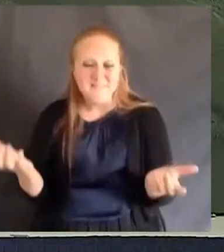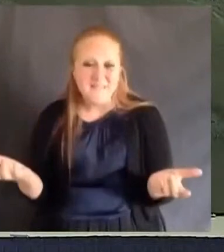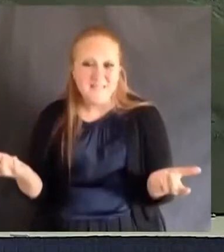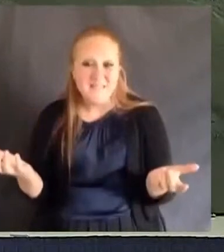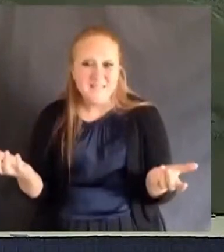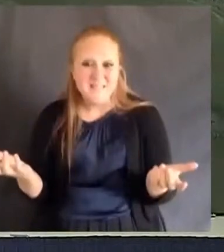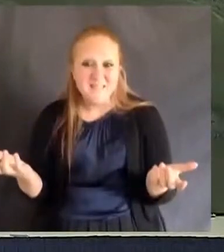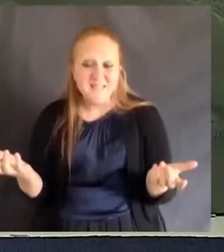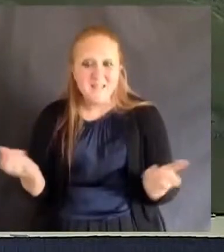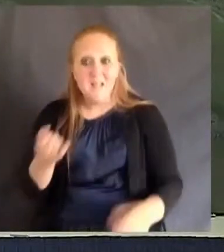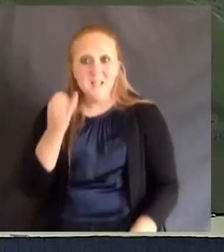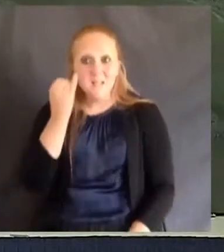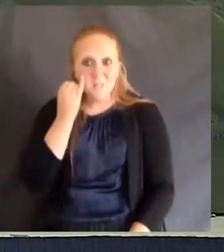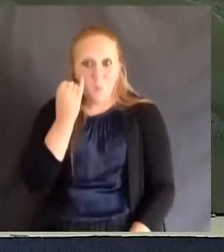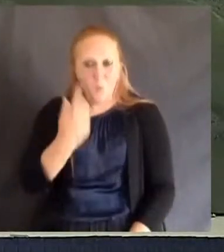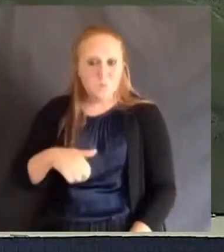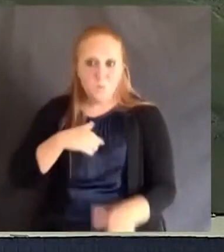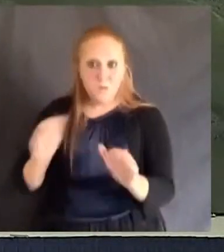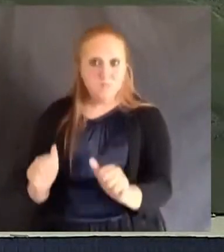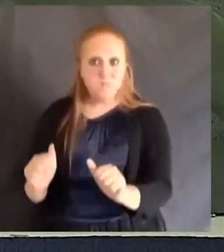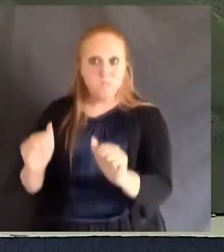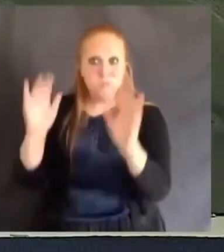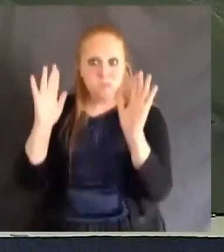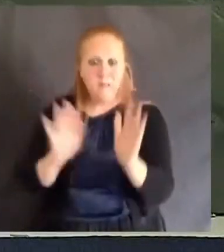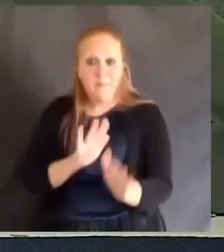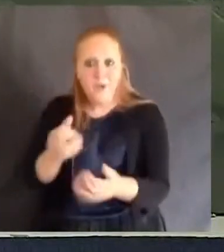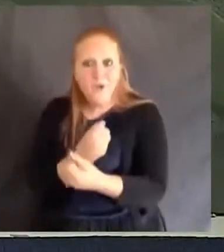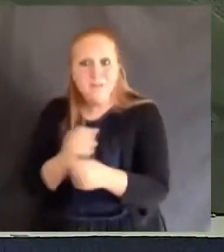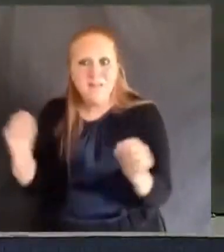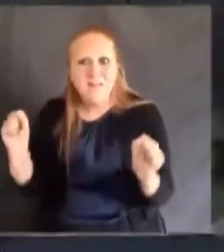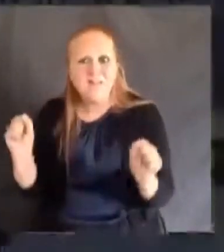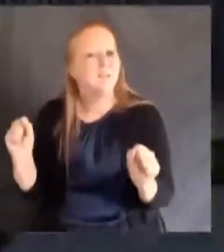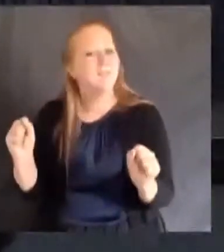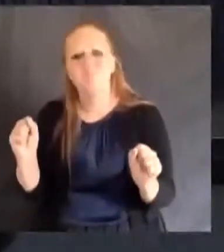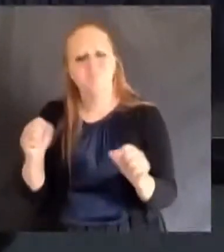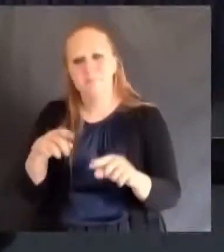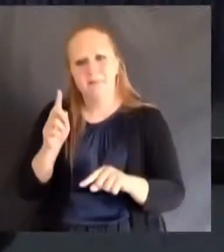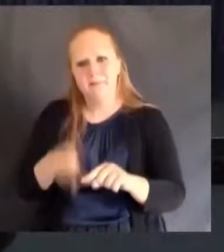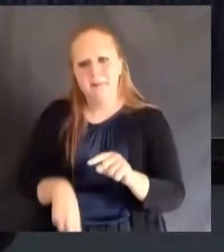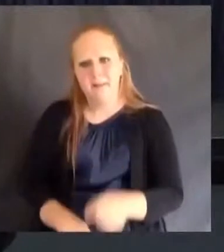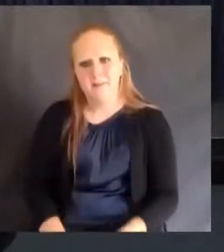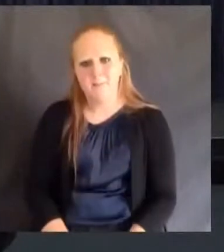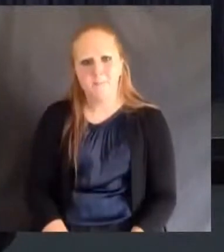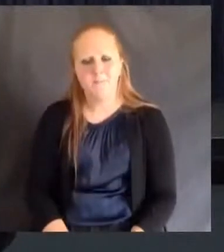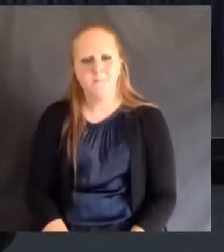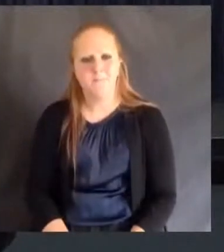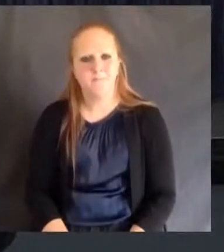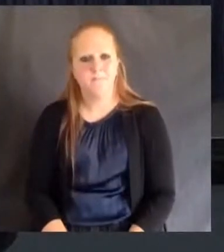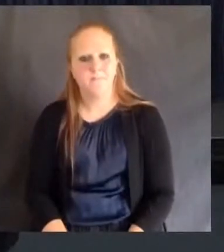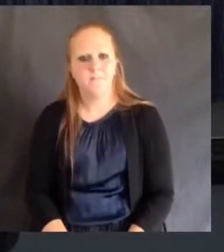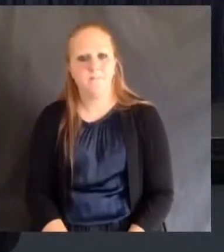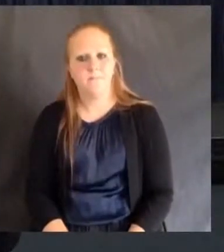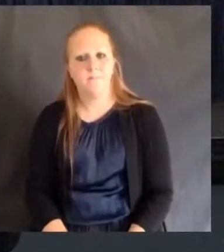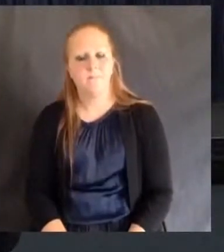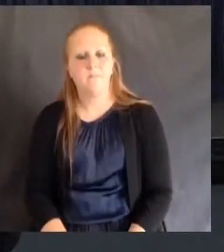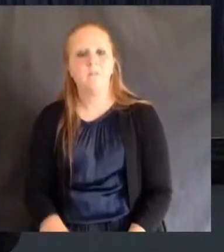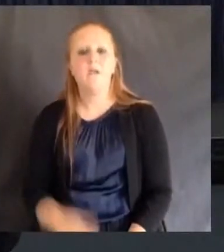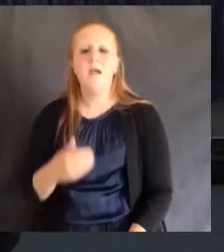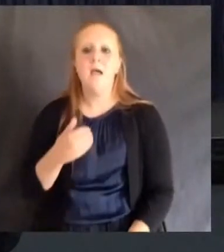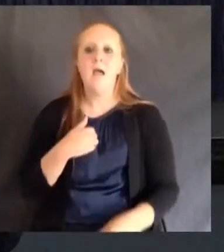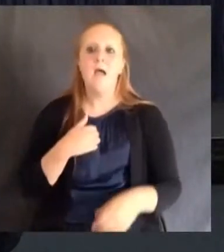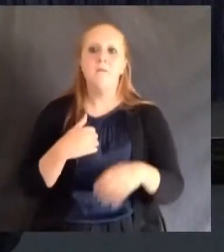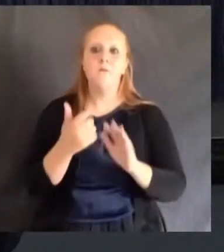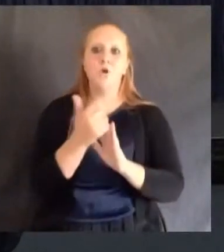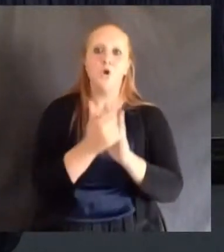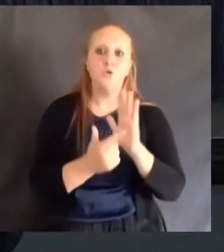forbid you make that mistake, right? Can you talk about the Attorney General's Governor- probe into clashes between the police